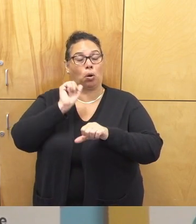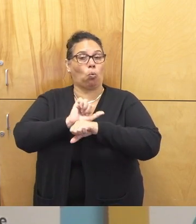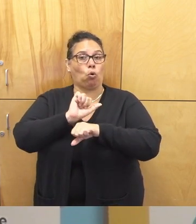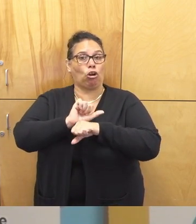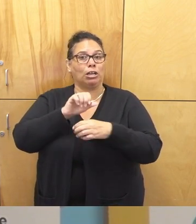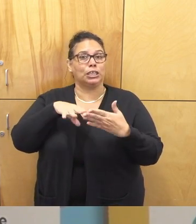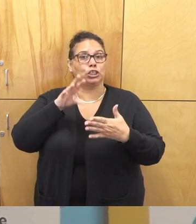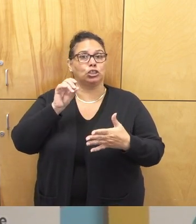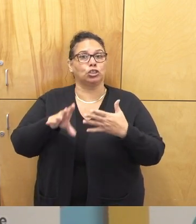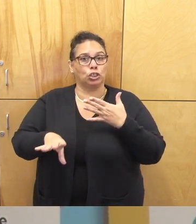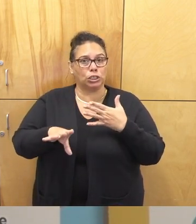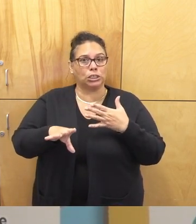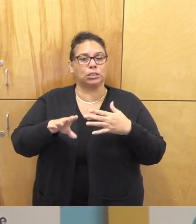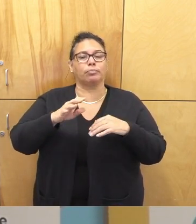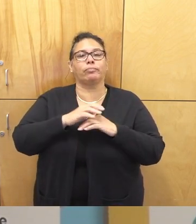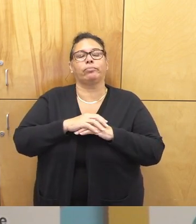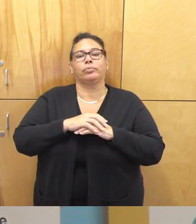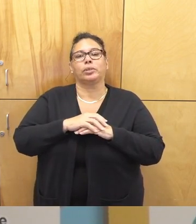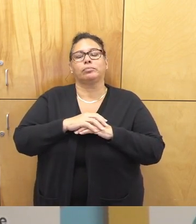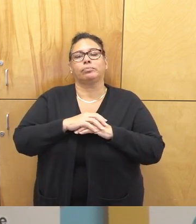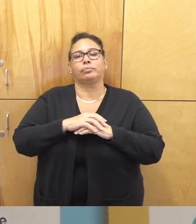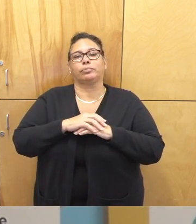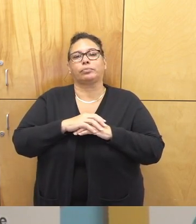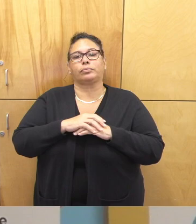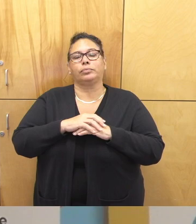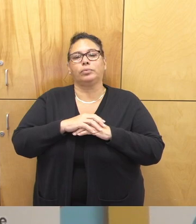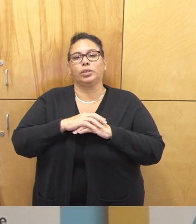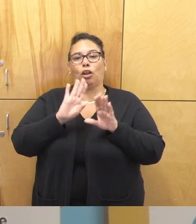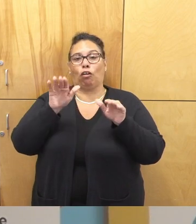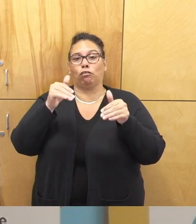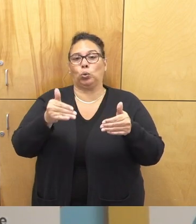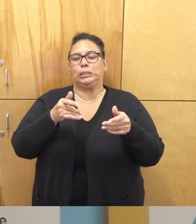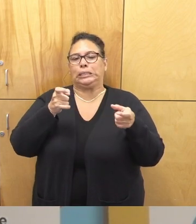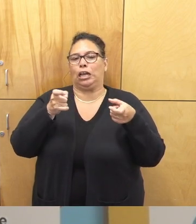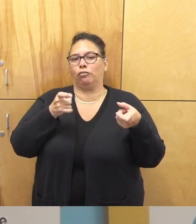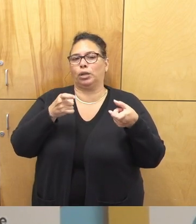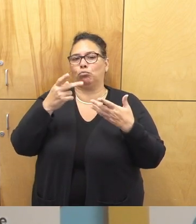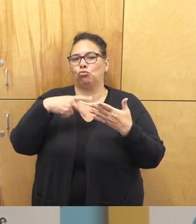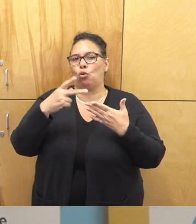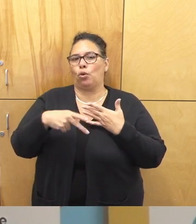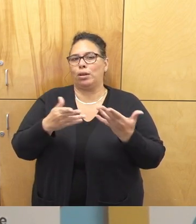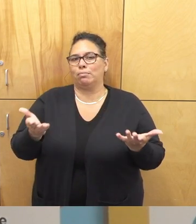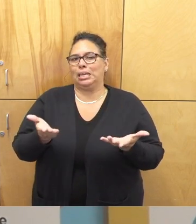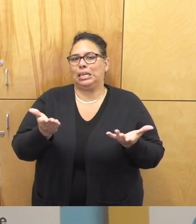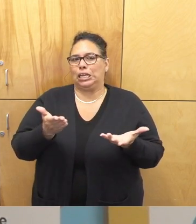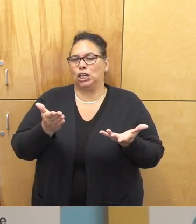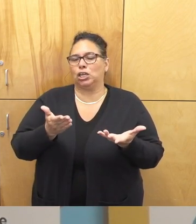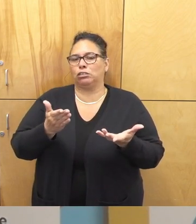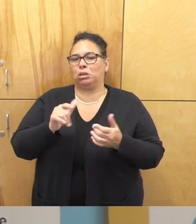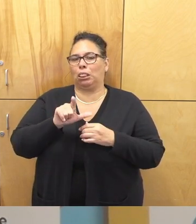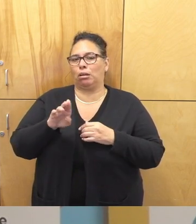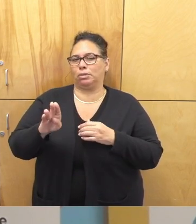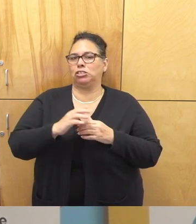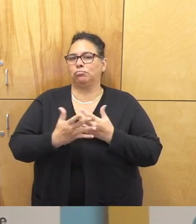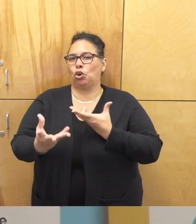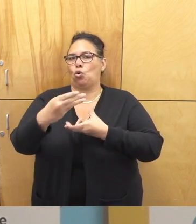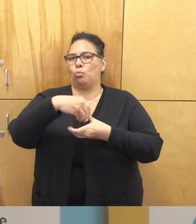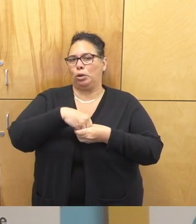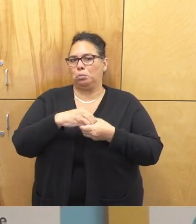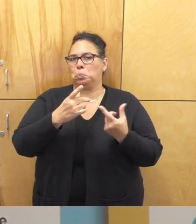student outcome-focused government program here at Long Beach and incorporating that into what it is that we do.